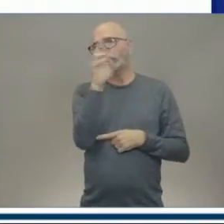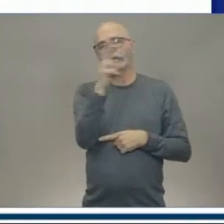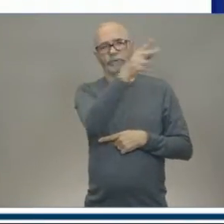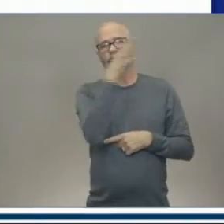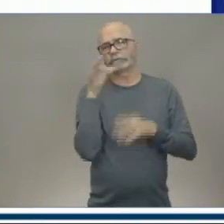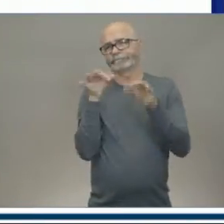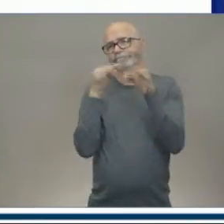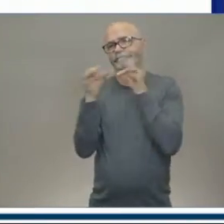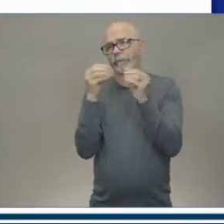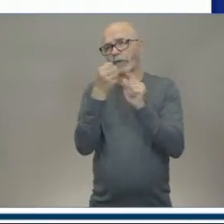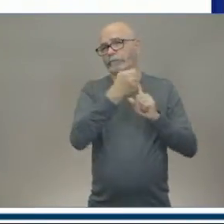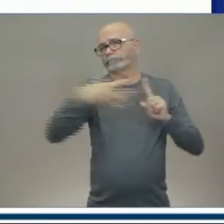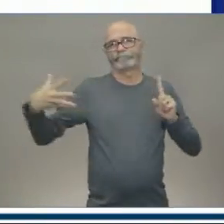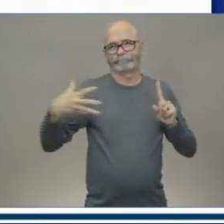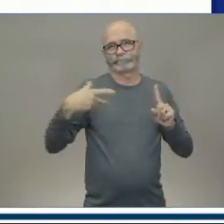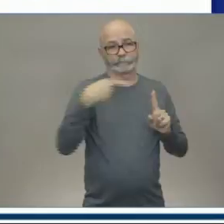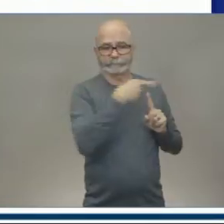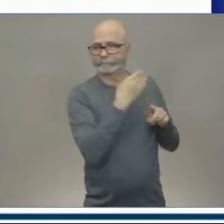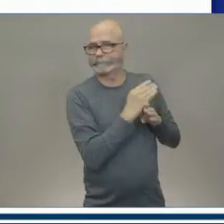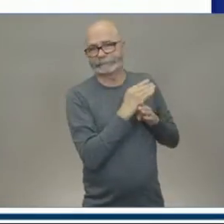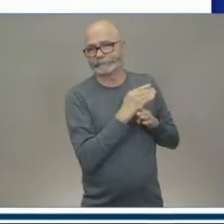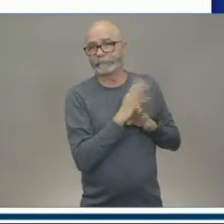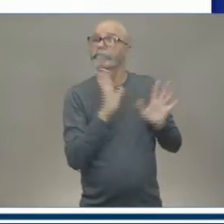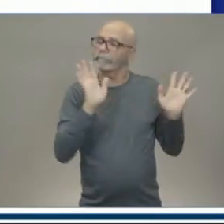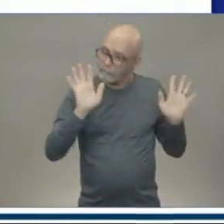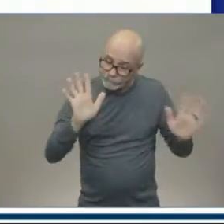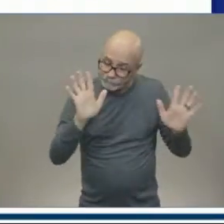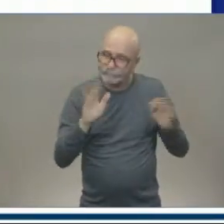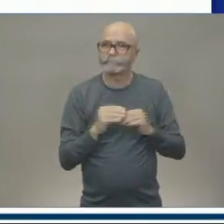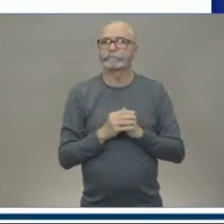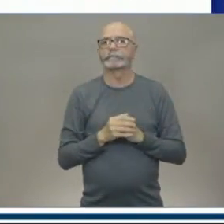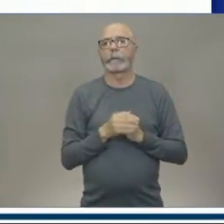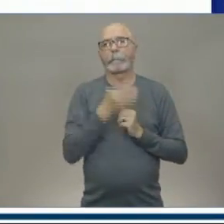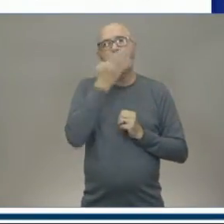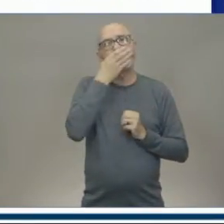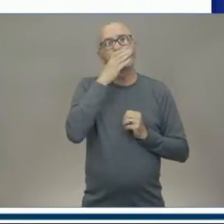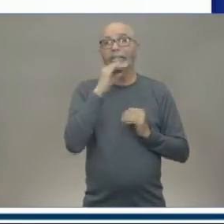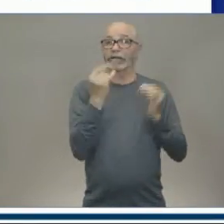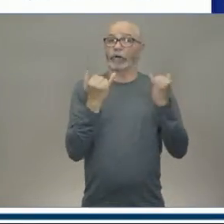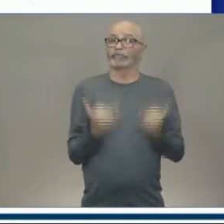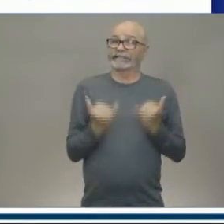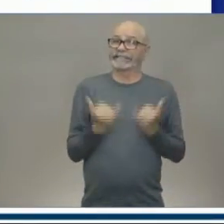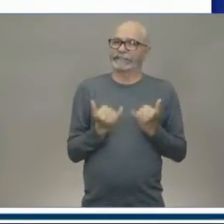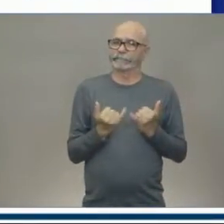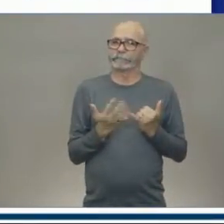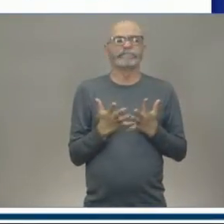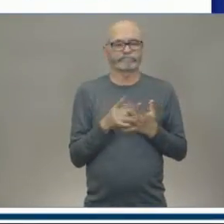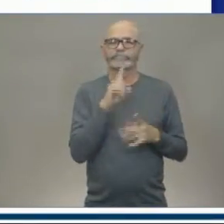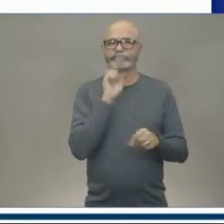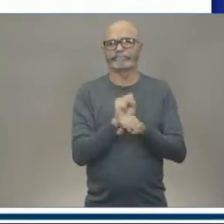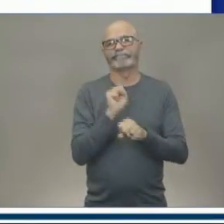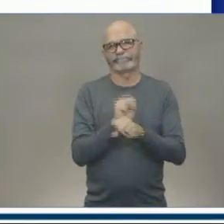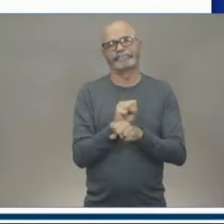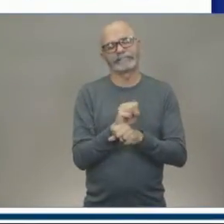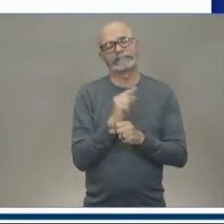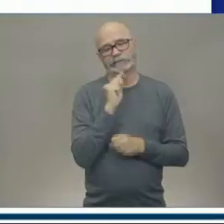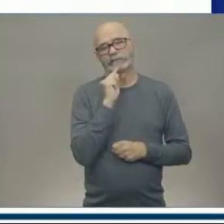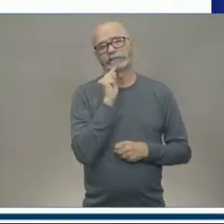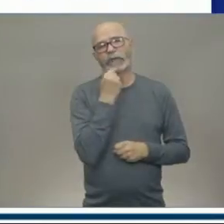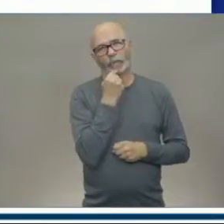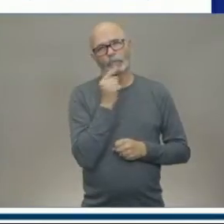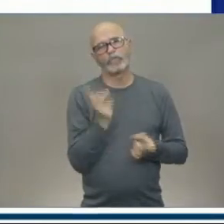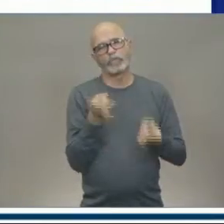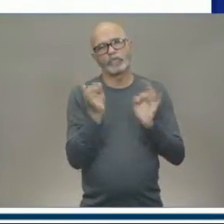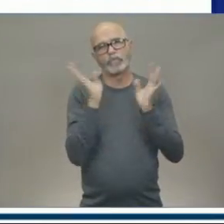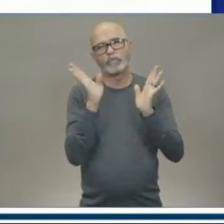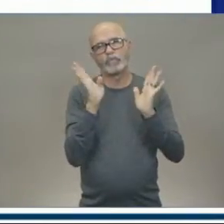that, let me just add, we're at a critical point in our province. If we don't